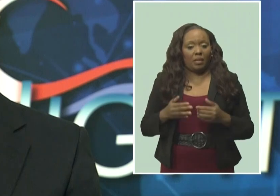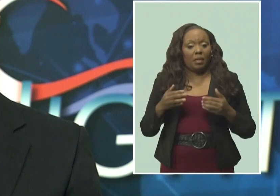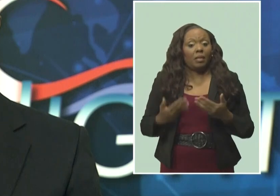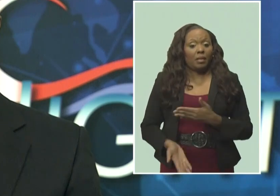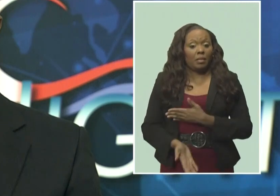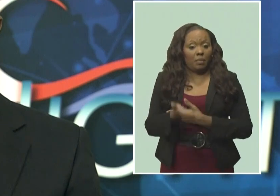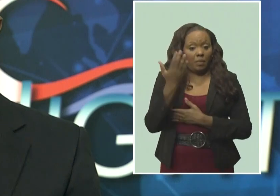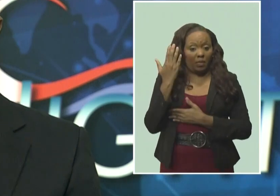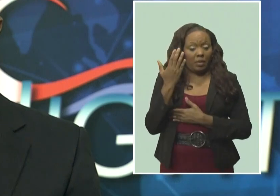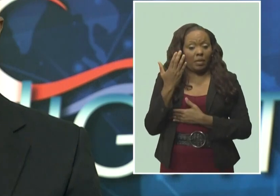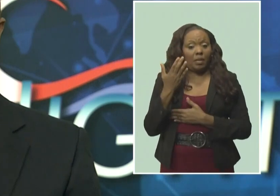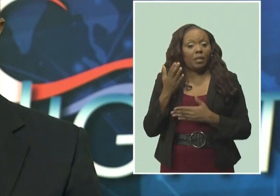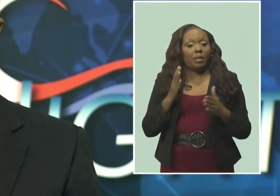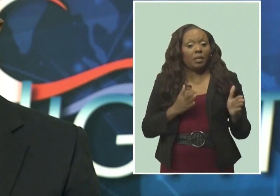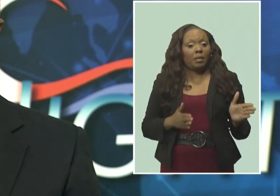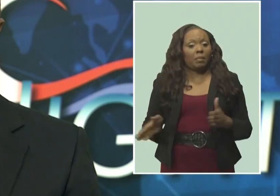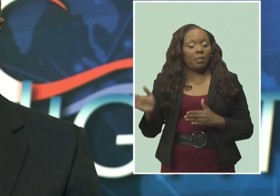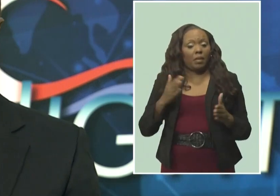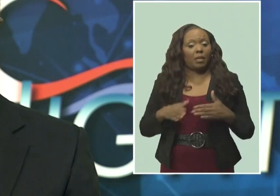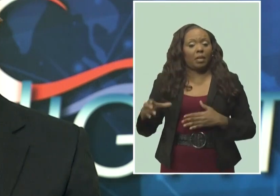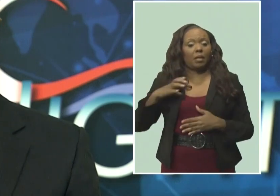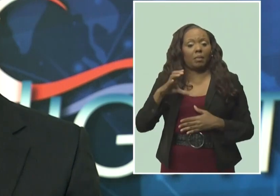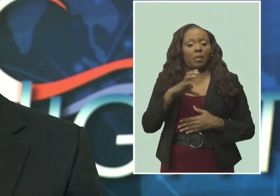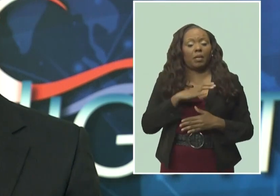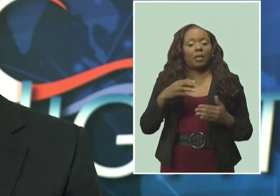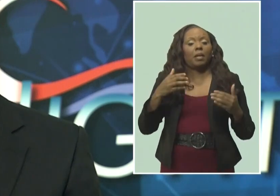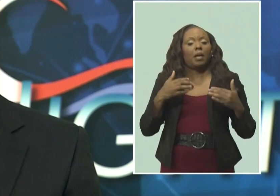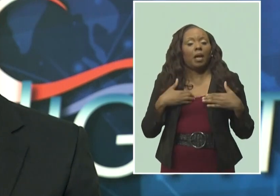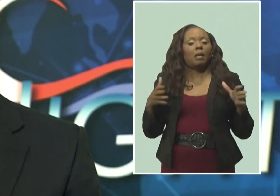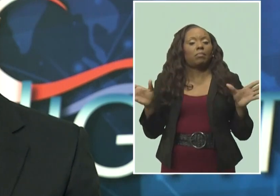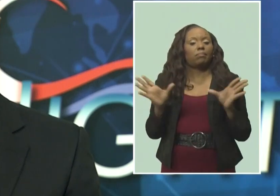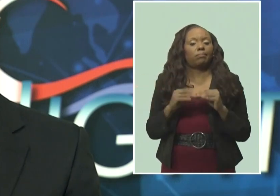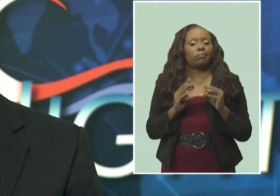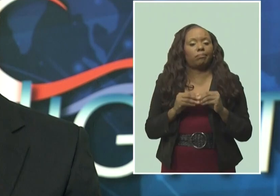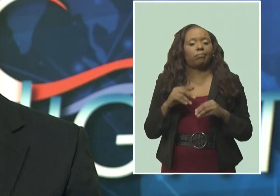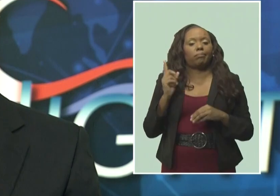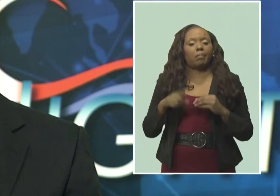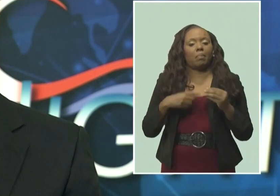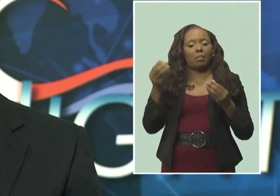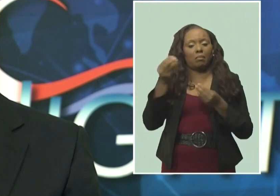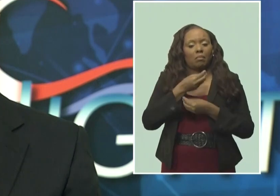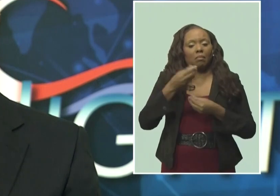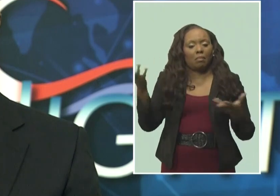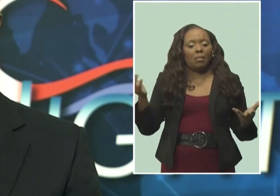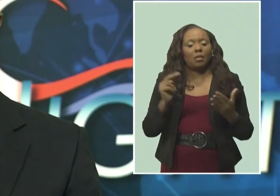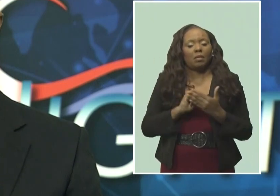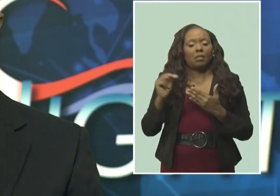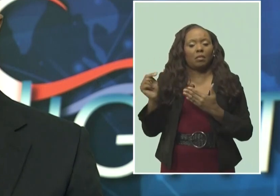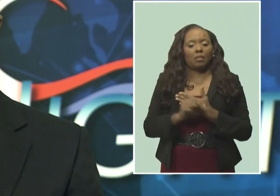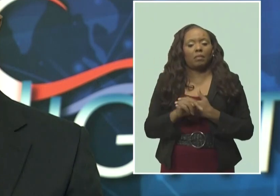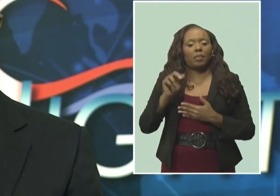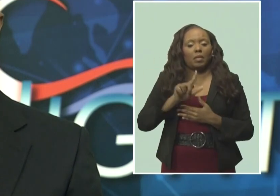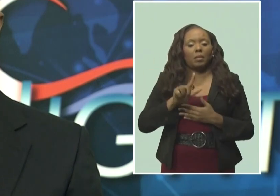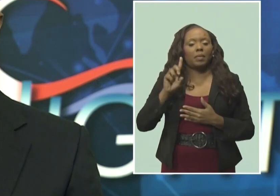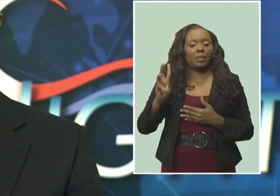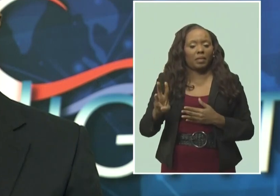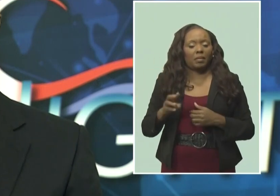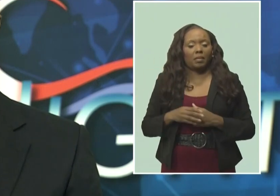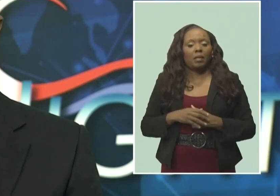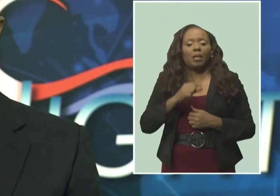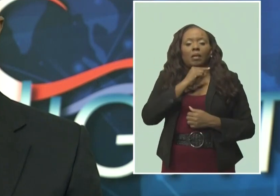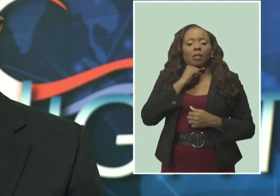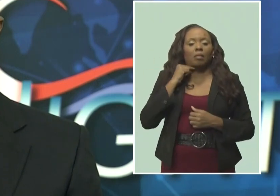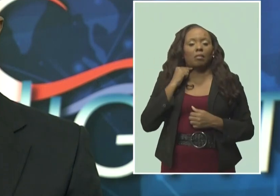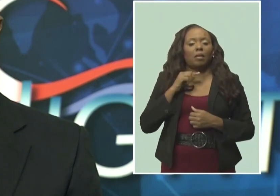morning as the organizing committee held a press conference to provide details of the service scheduled for next Sunday at the